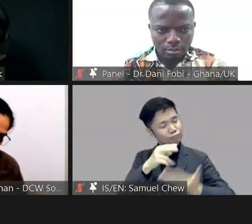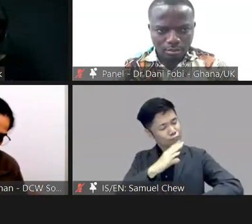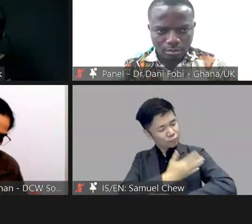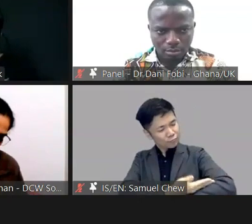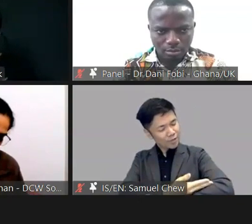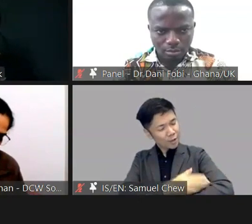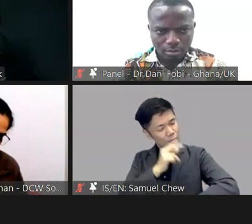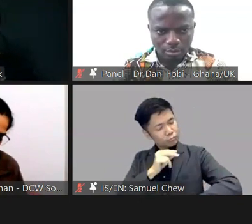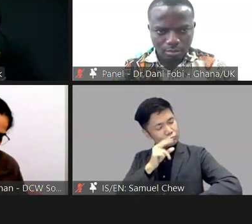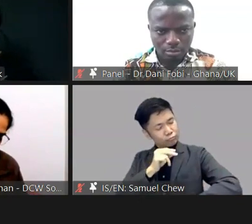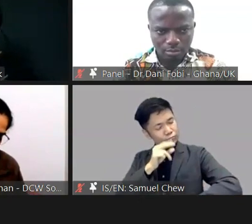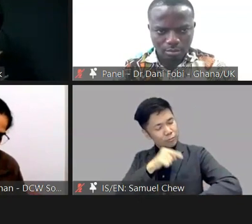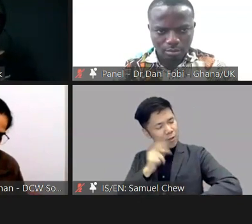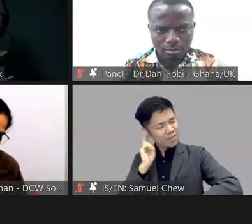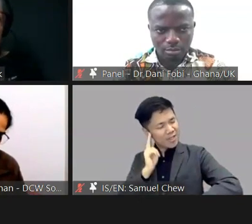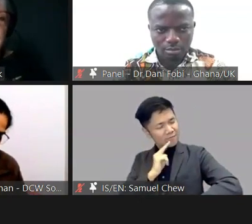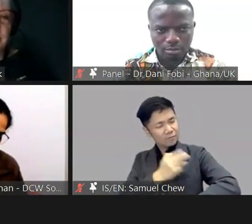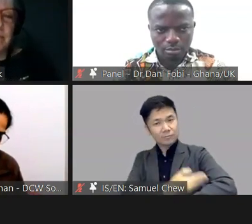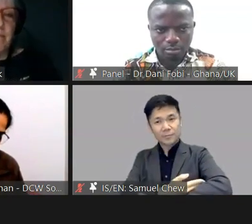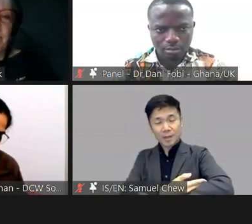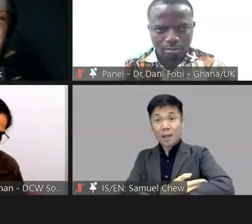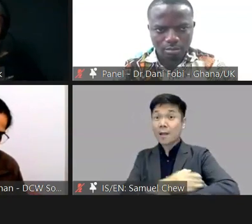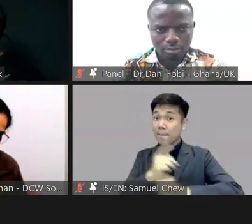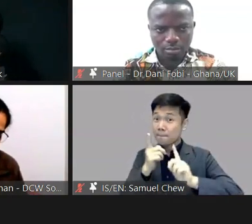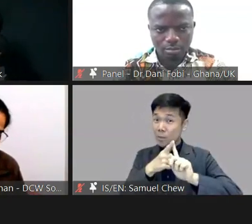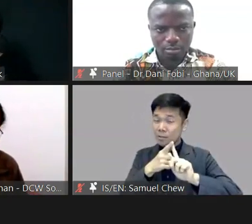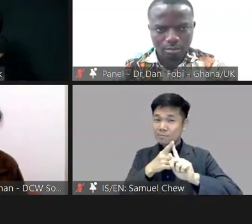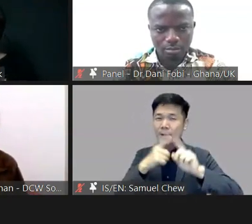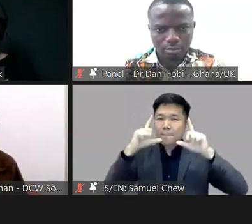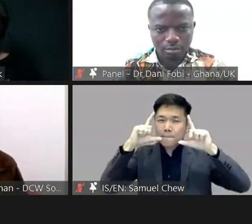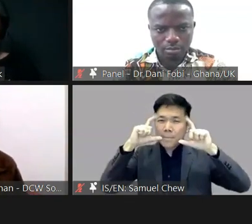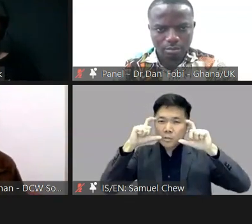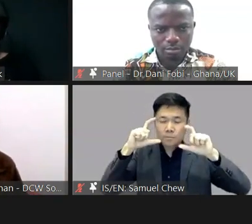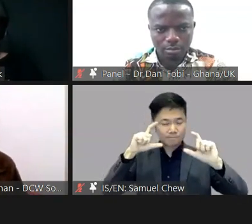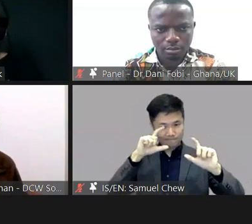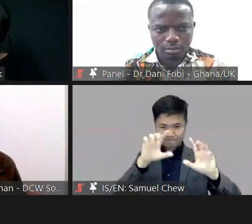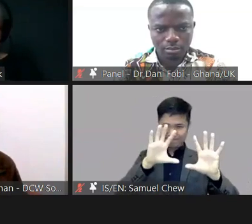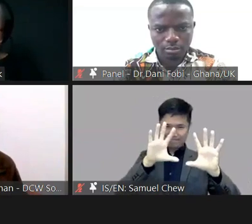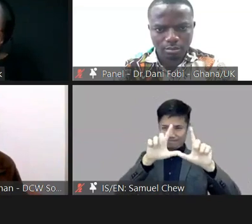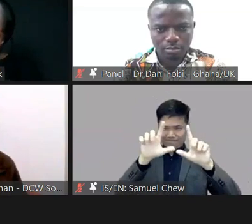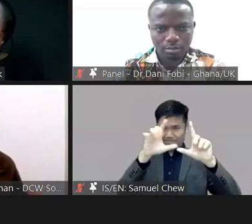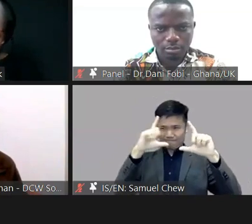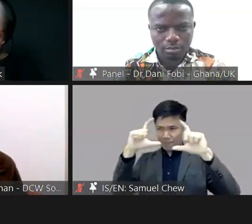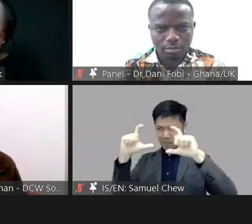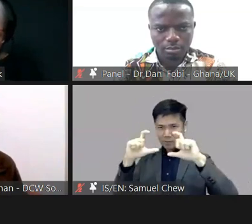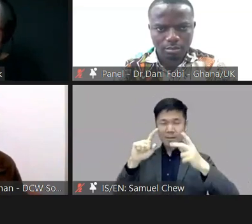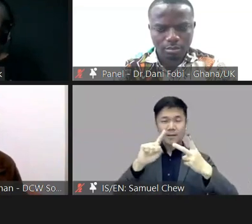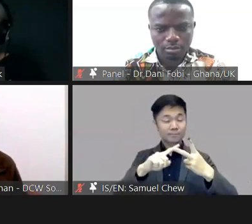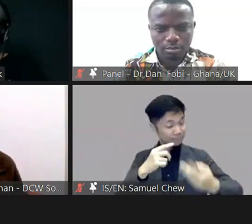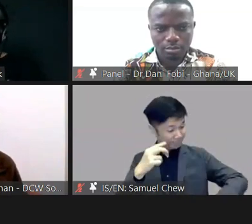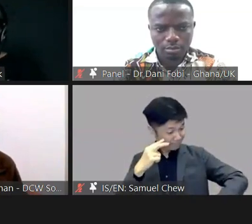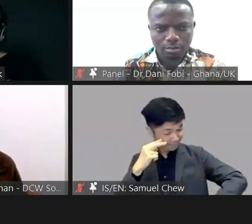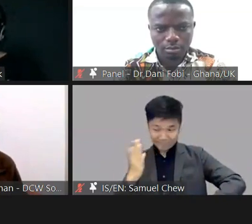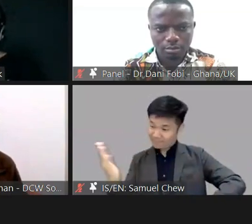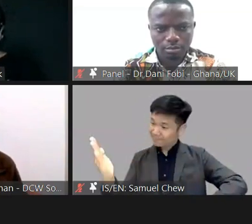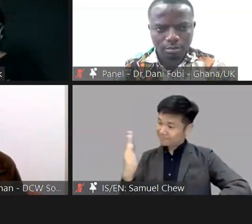it is important to have a lot of pictures, visual materials, and the storybooks at the beginning should be as